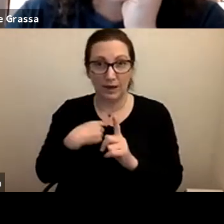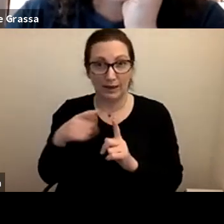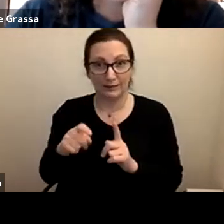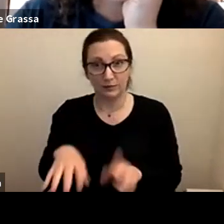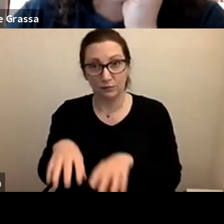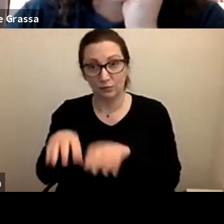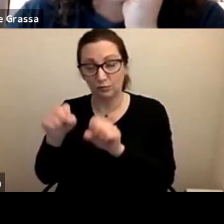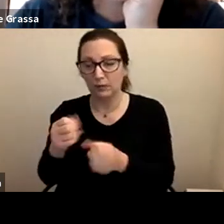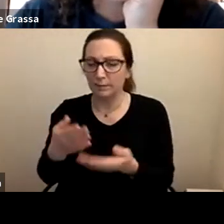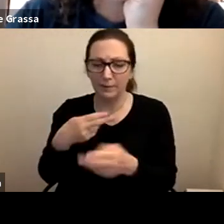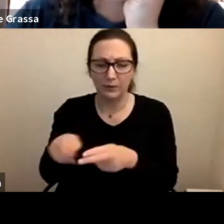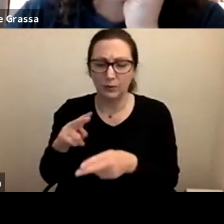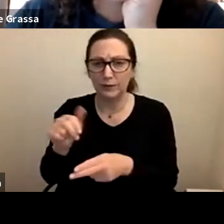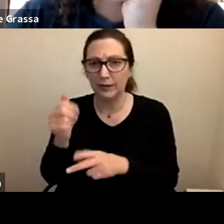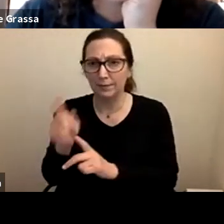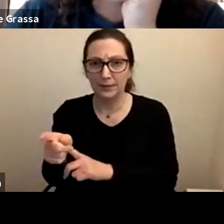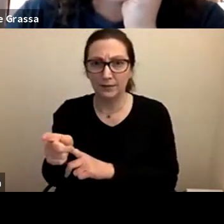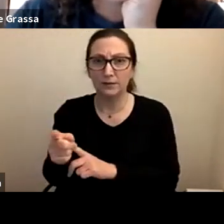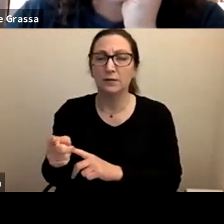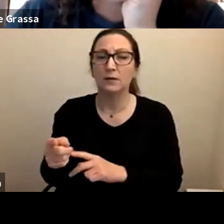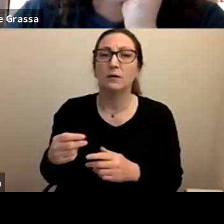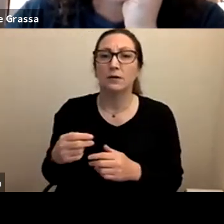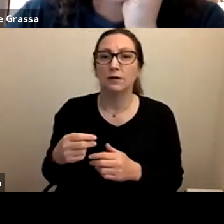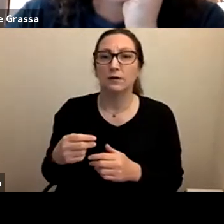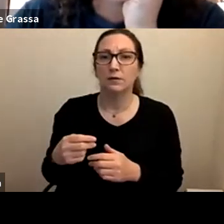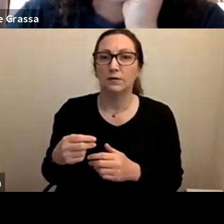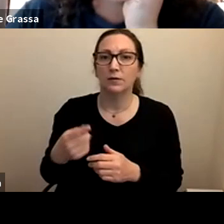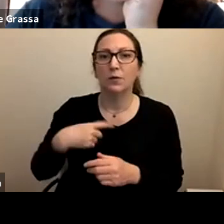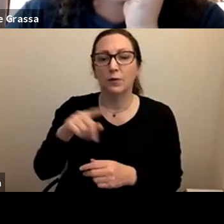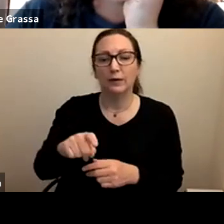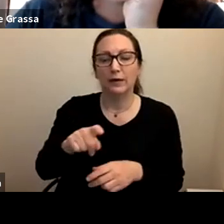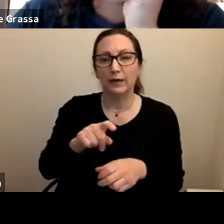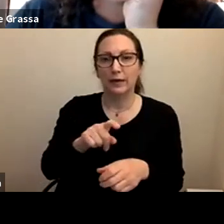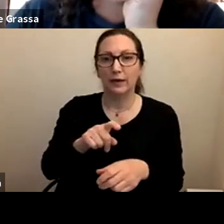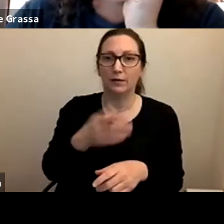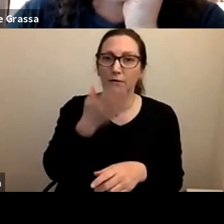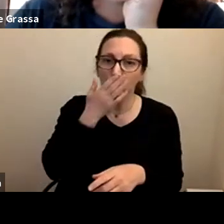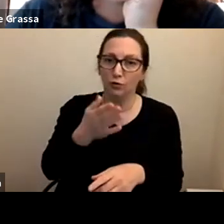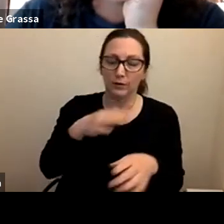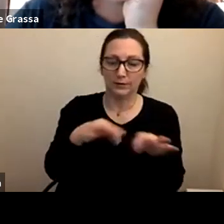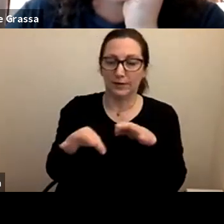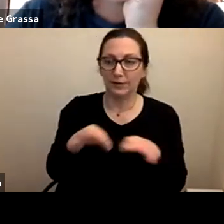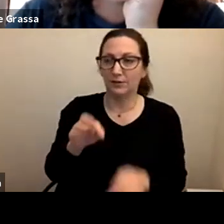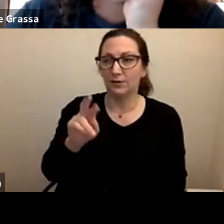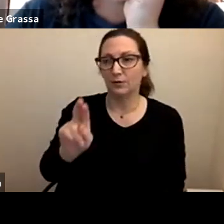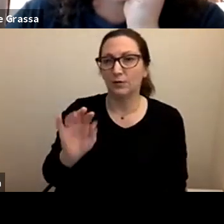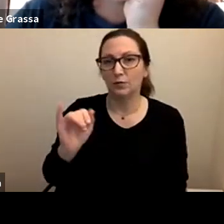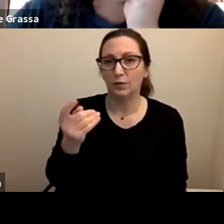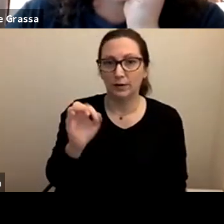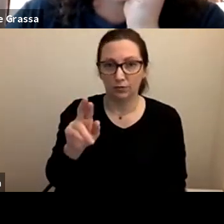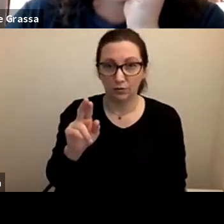be a 10-minute conversation, is just we need a working definition of rigor, because that's in our